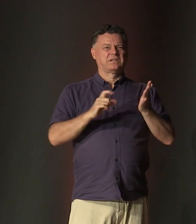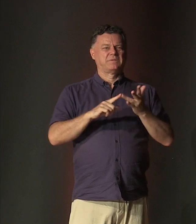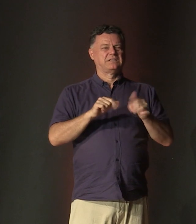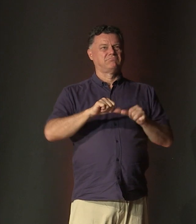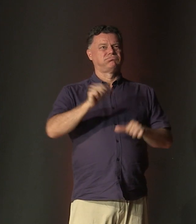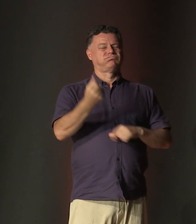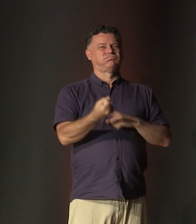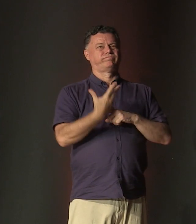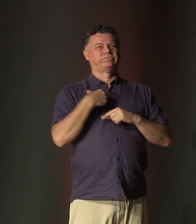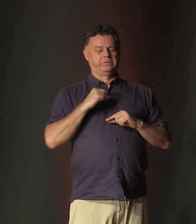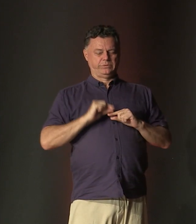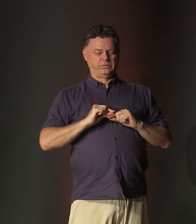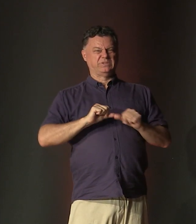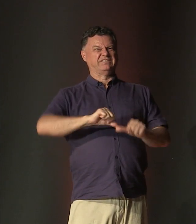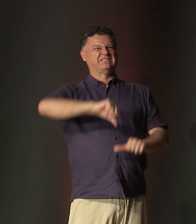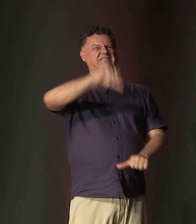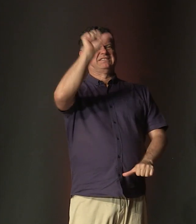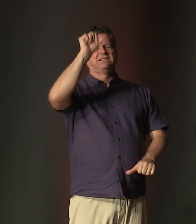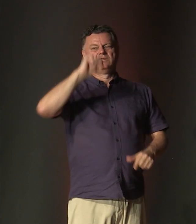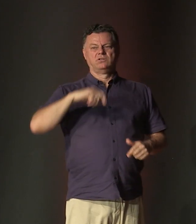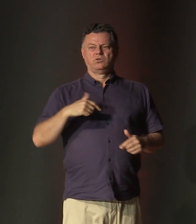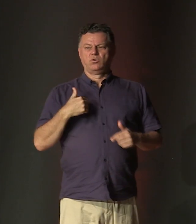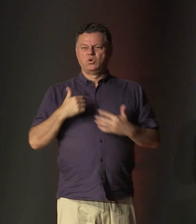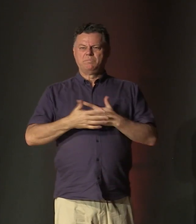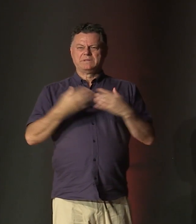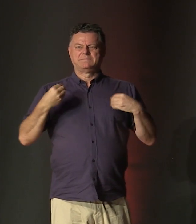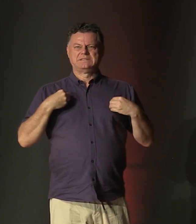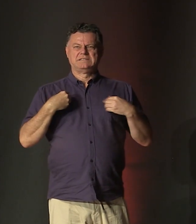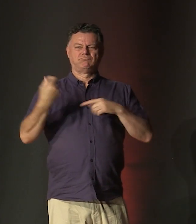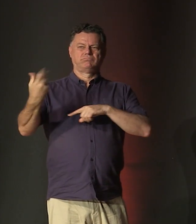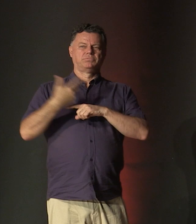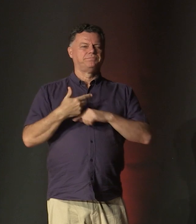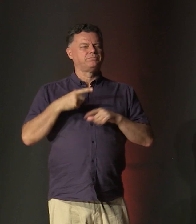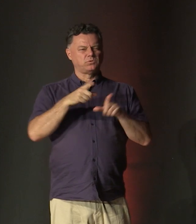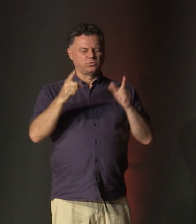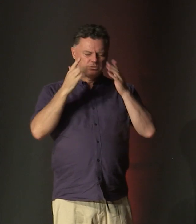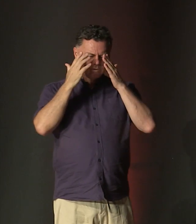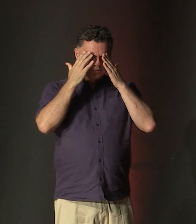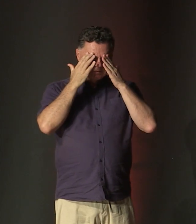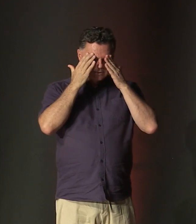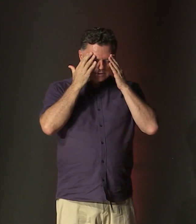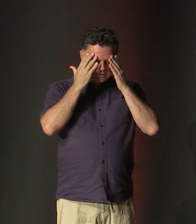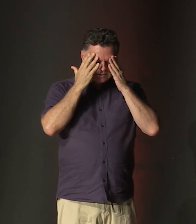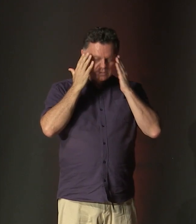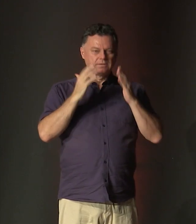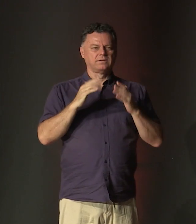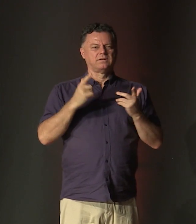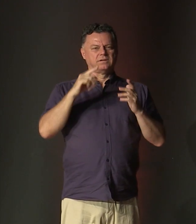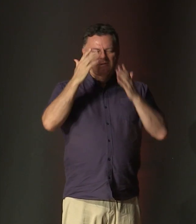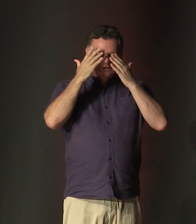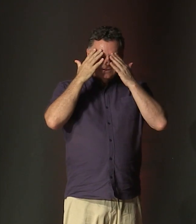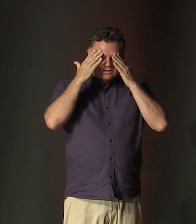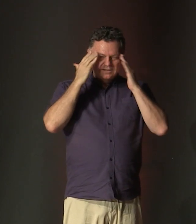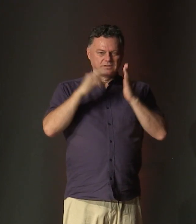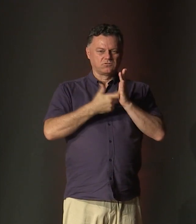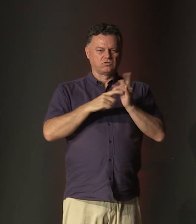commerce. But we can start being critical. We can start asking questions. We can start making